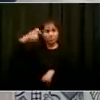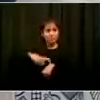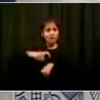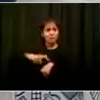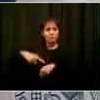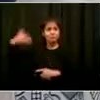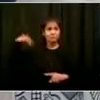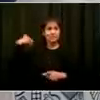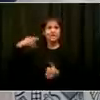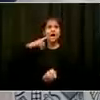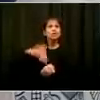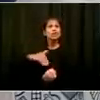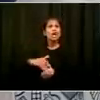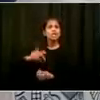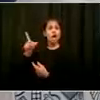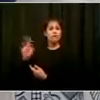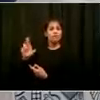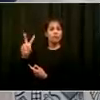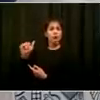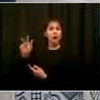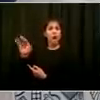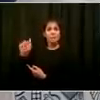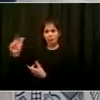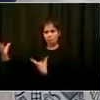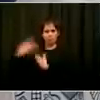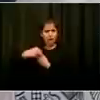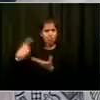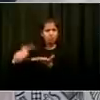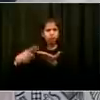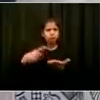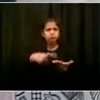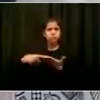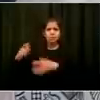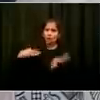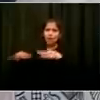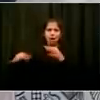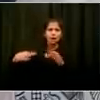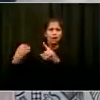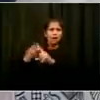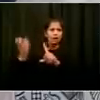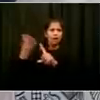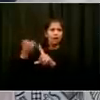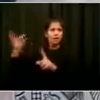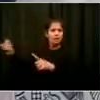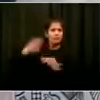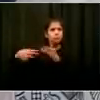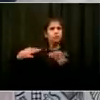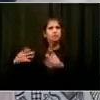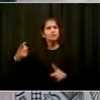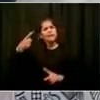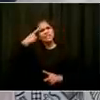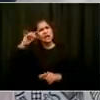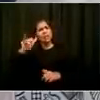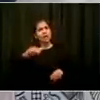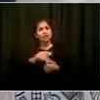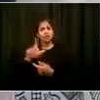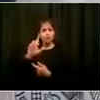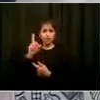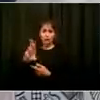believe Dr. Choksi was on that call too, the day we decided the 3%. So go ahead into it first, Jay, and then Dave.